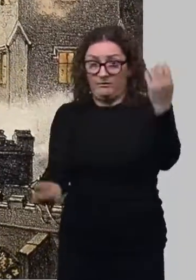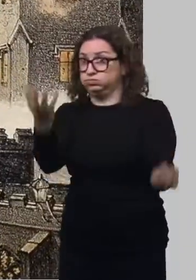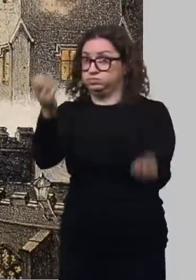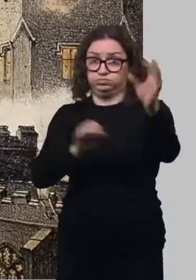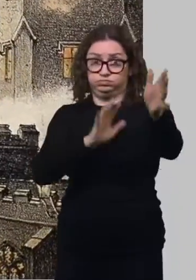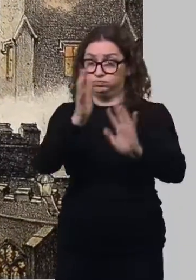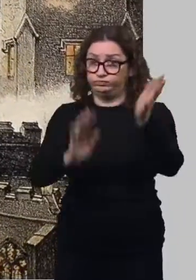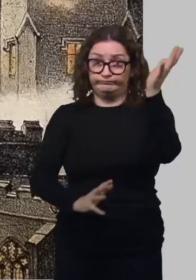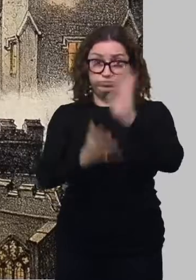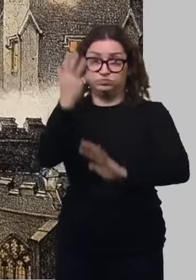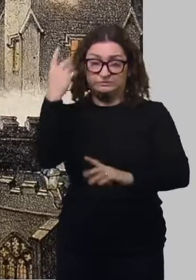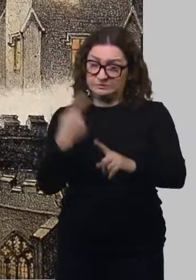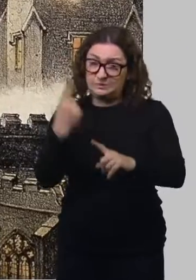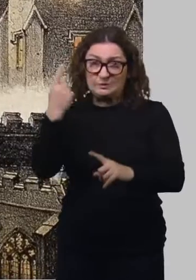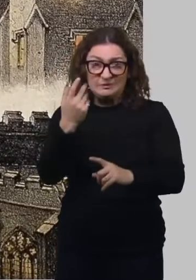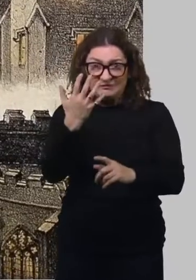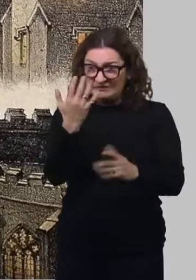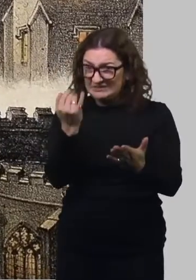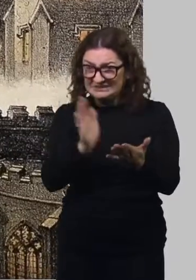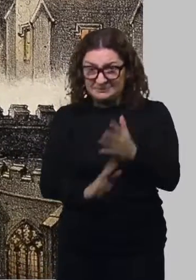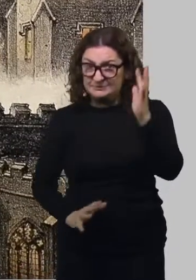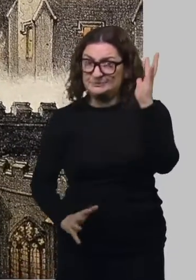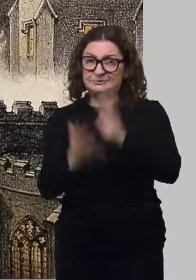it could not be more than 5 or 6 minutes.